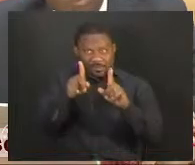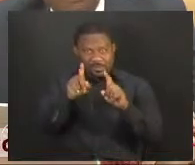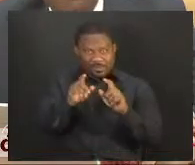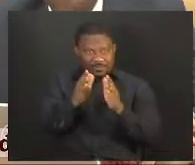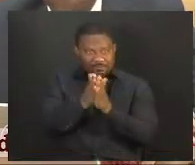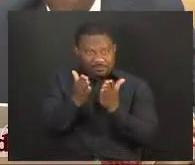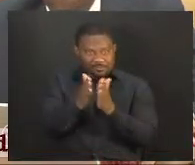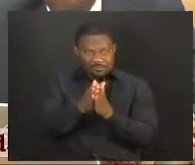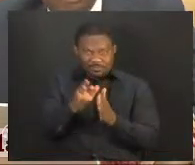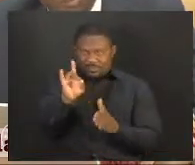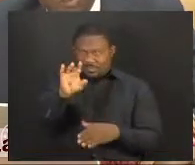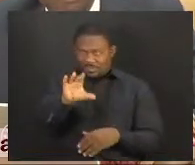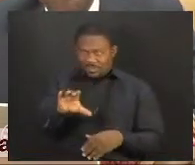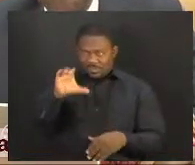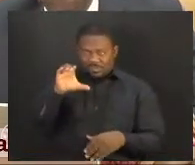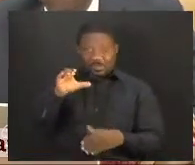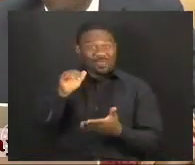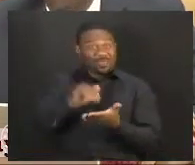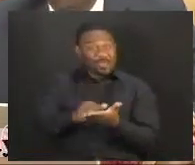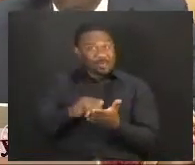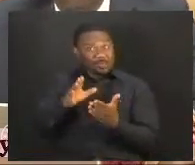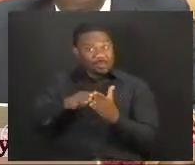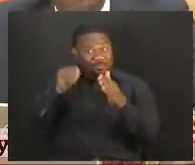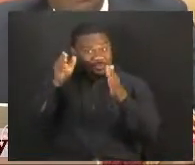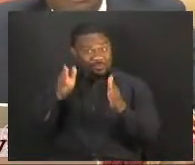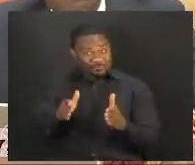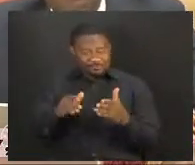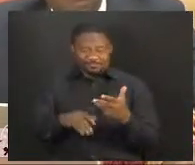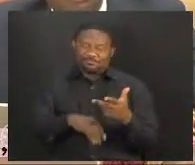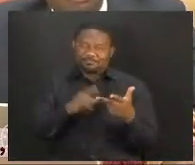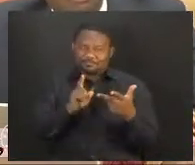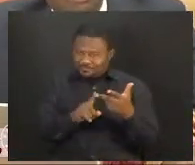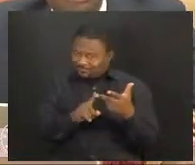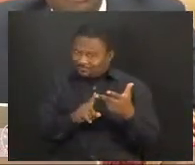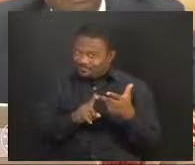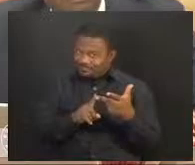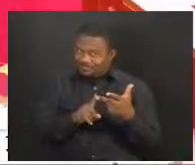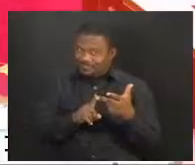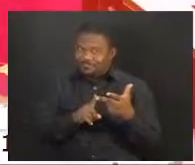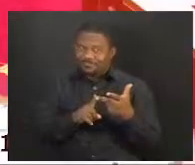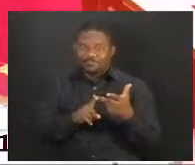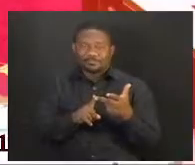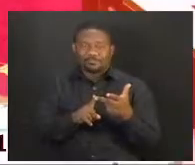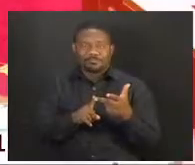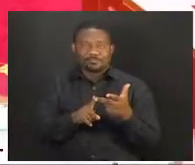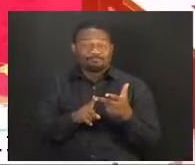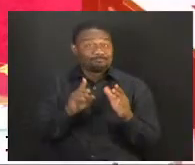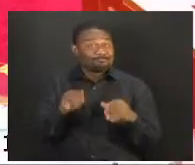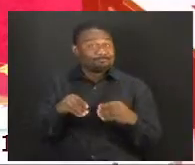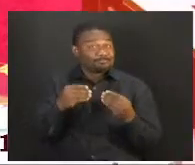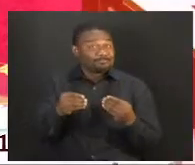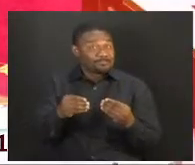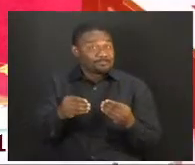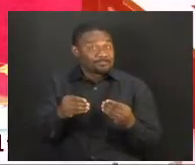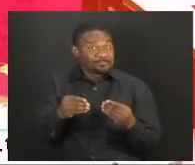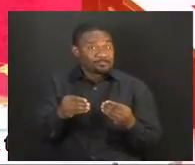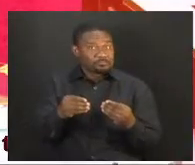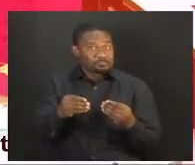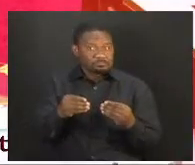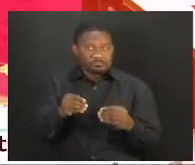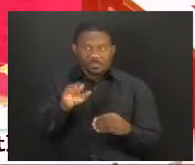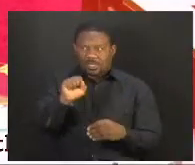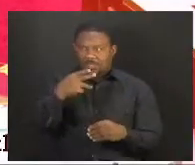about 800,000 learners. Mr. Speaker, we have also provided for 9 sets of